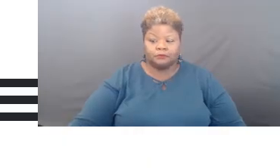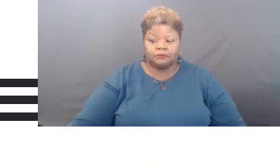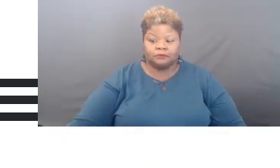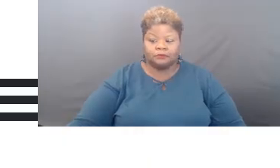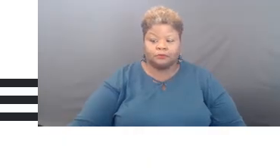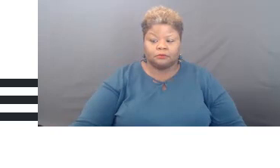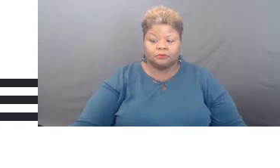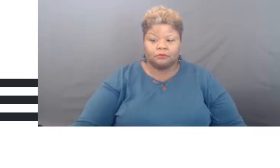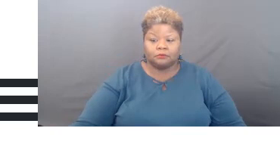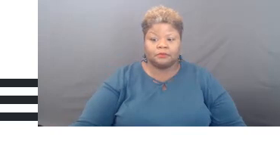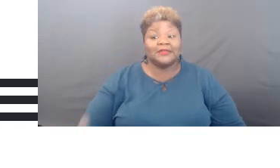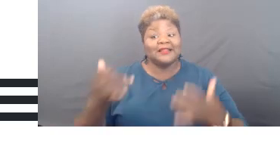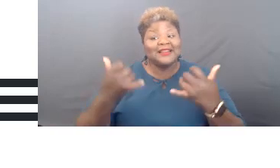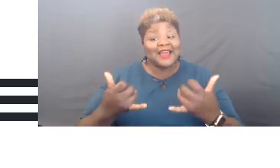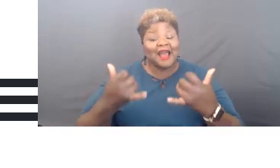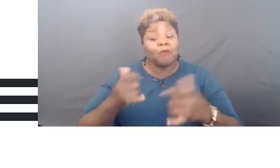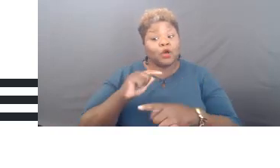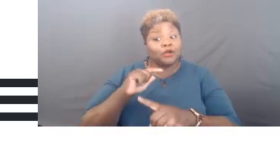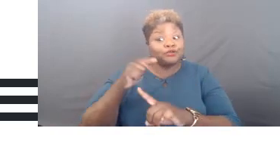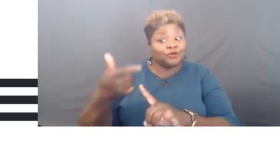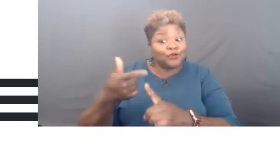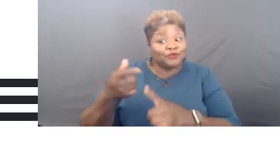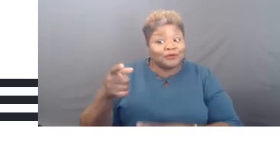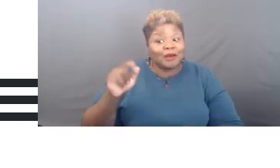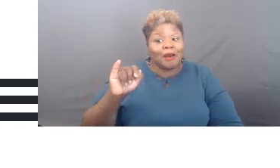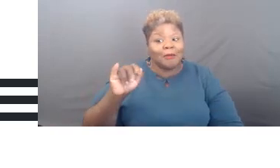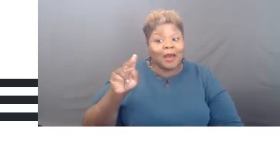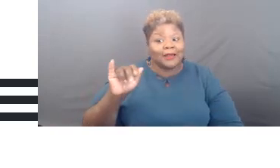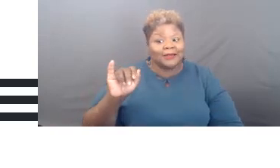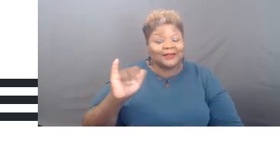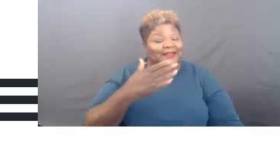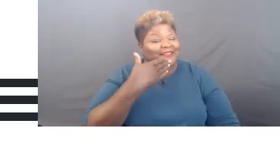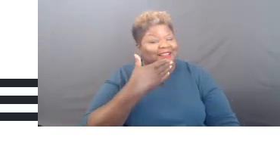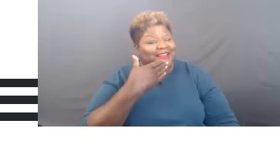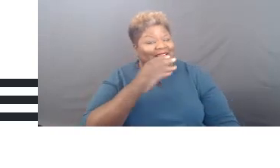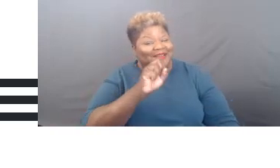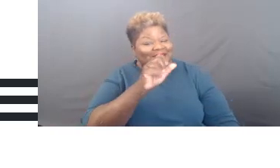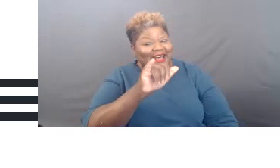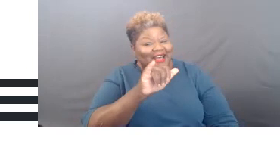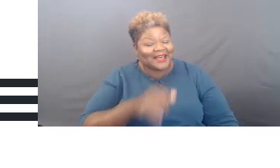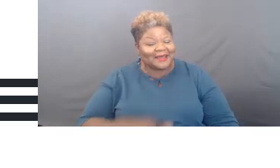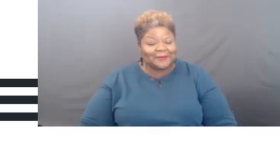And with that, I'm going to turn it over to Amani. Thank you so much, Sai.